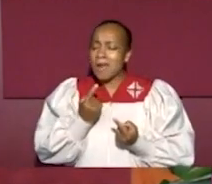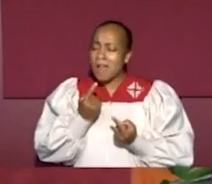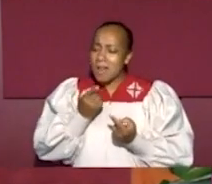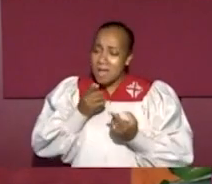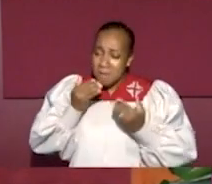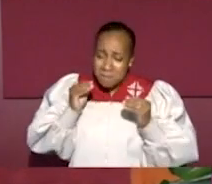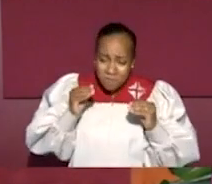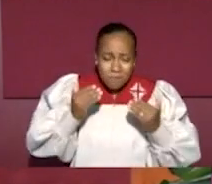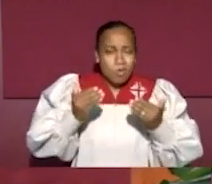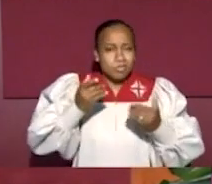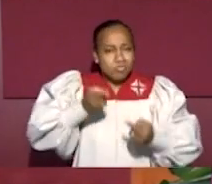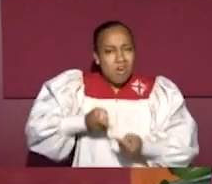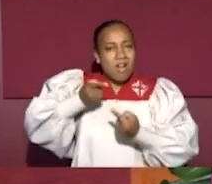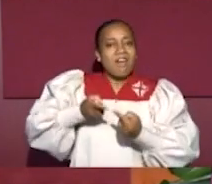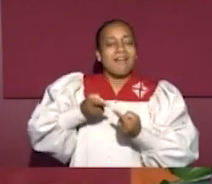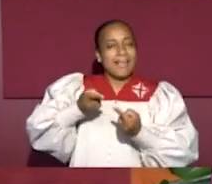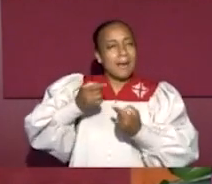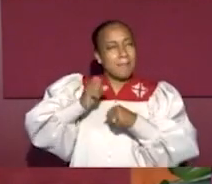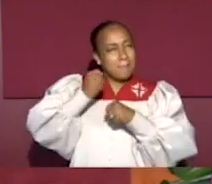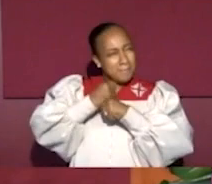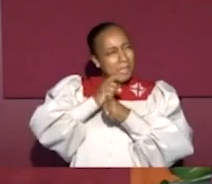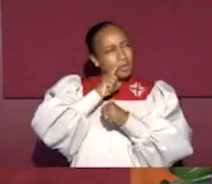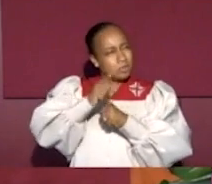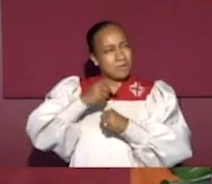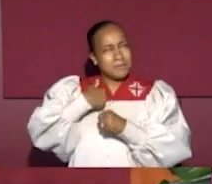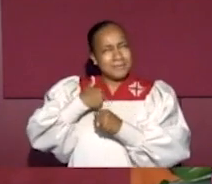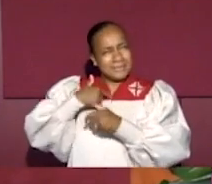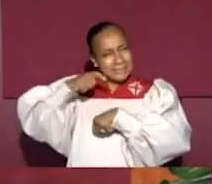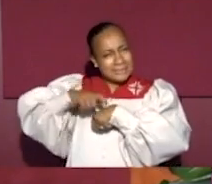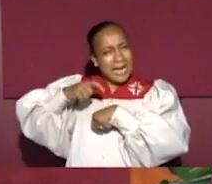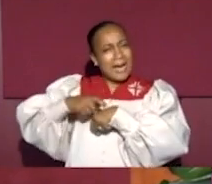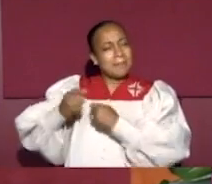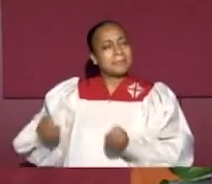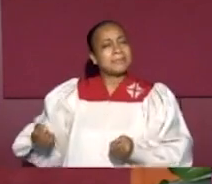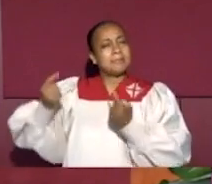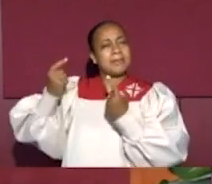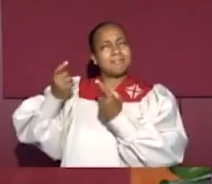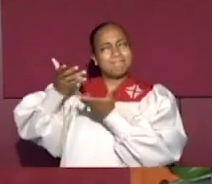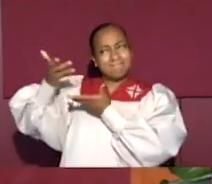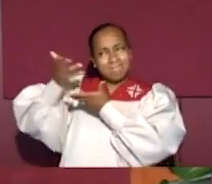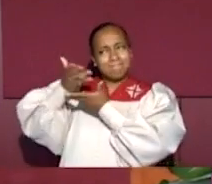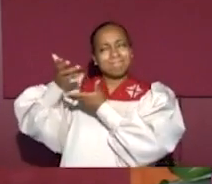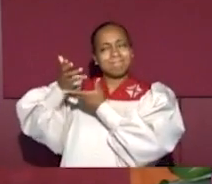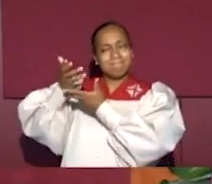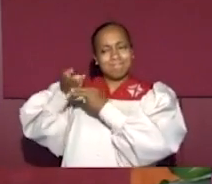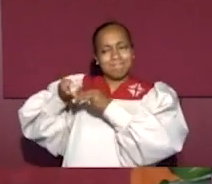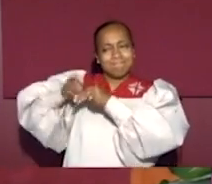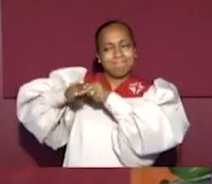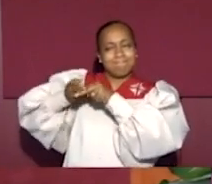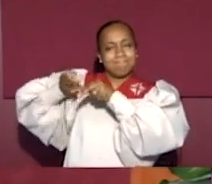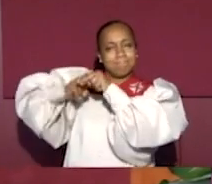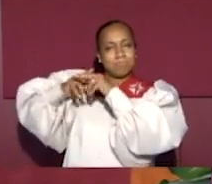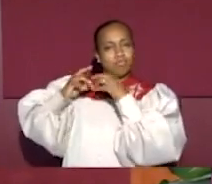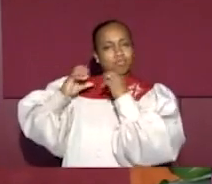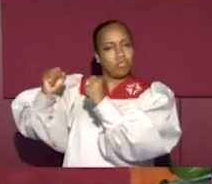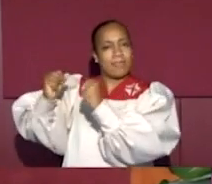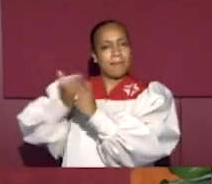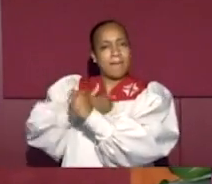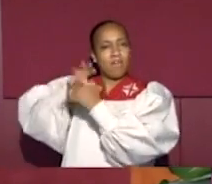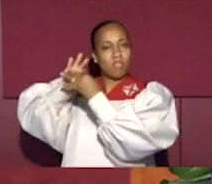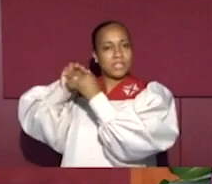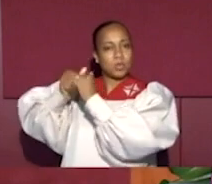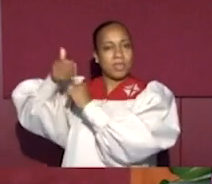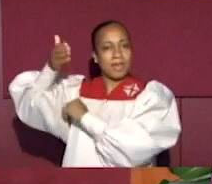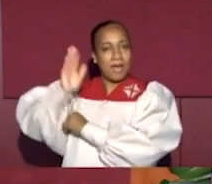I need to make sure that I have spent sufficient time strengthening my relationship with God through Jesus